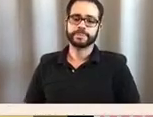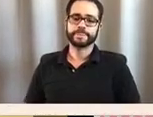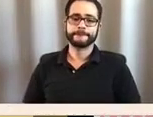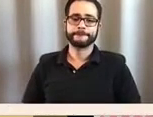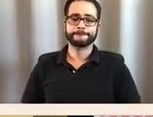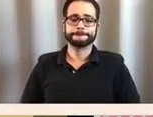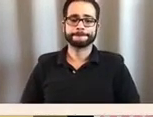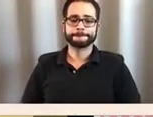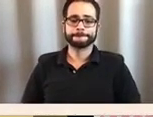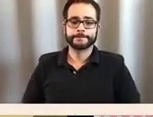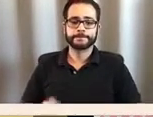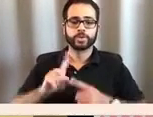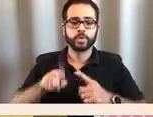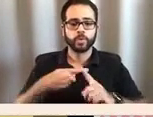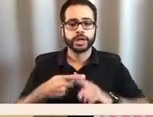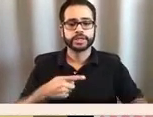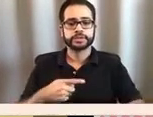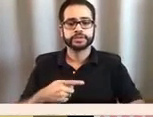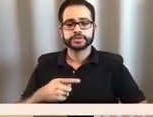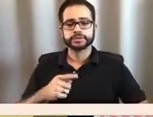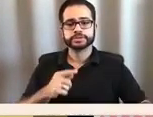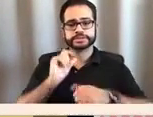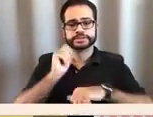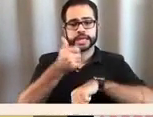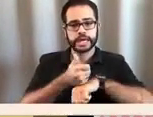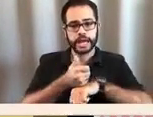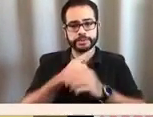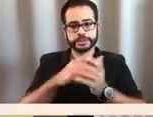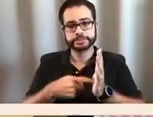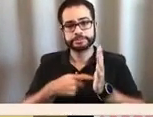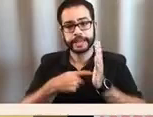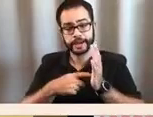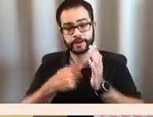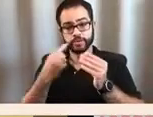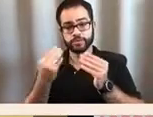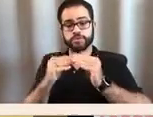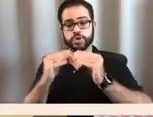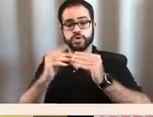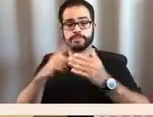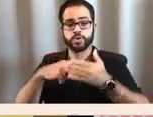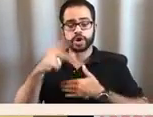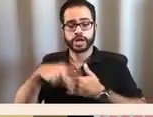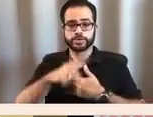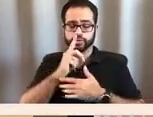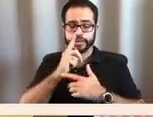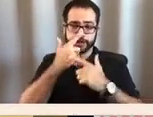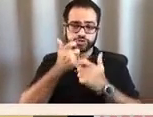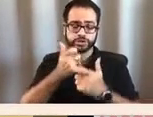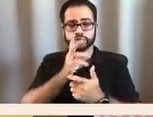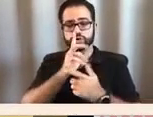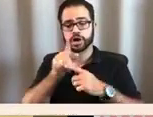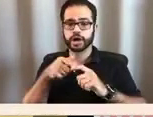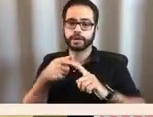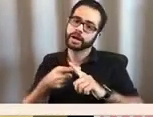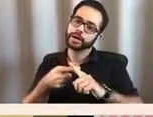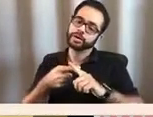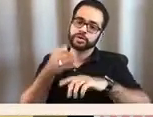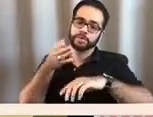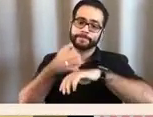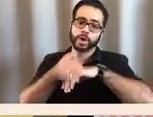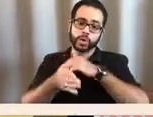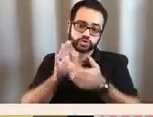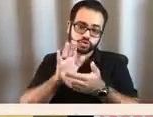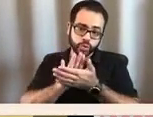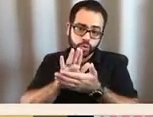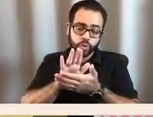demand for more of these programs, it's interesting when we start thinking about post-school outcomes,